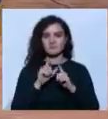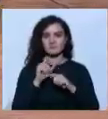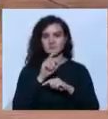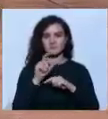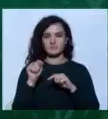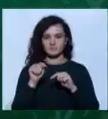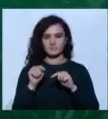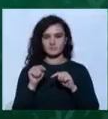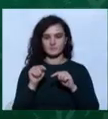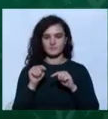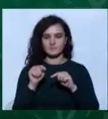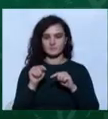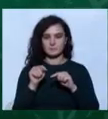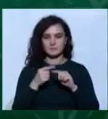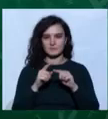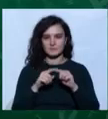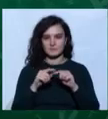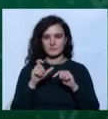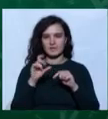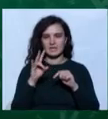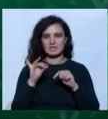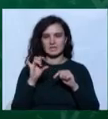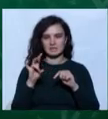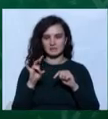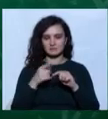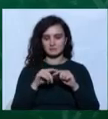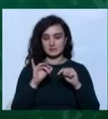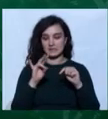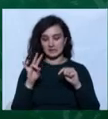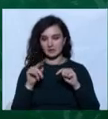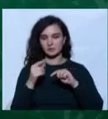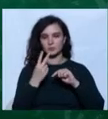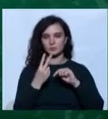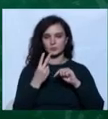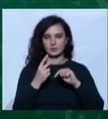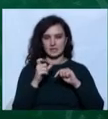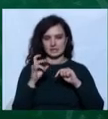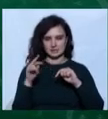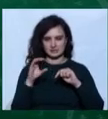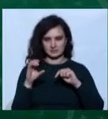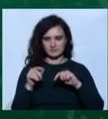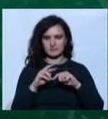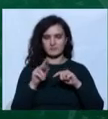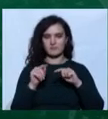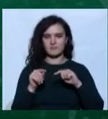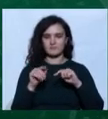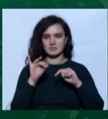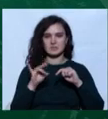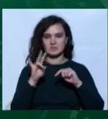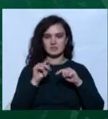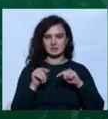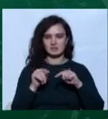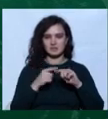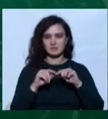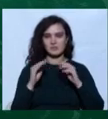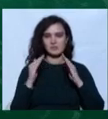vocabulary word for you today is an inn. Now, that's inn with 2 N's. And an inn is